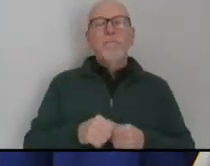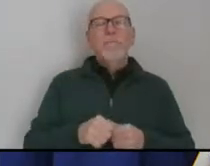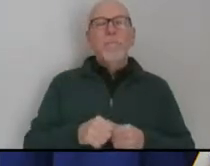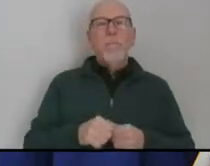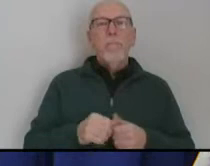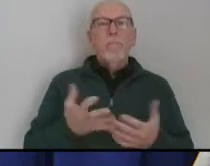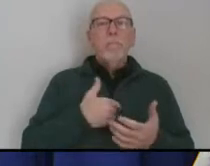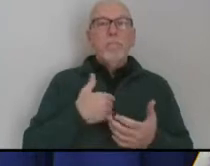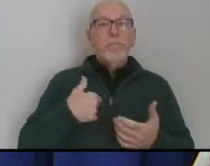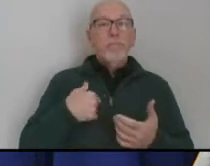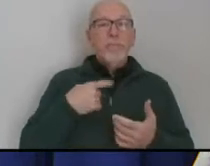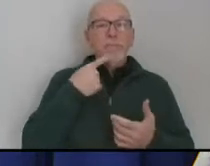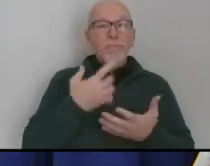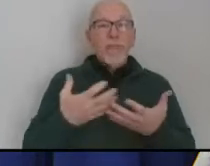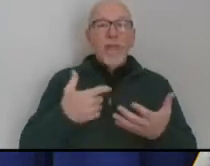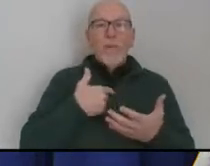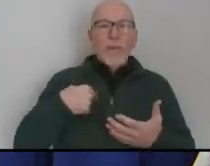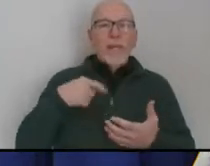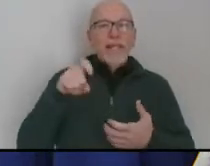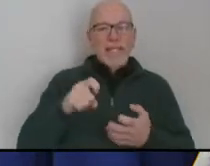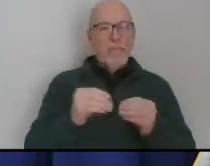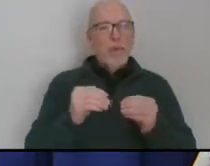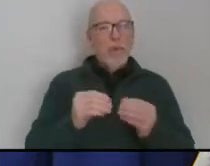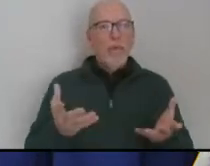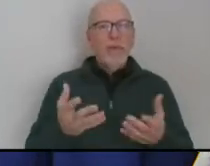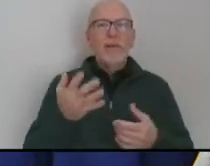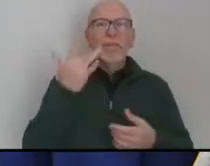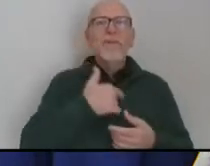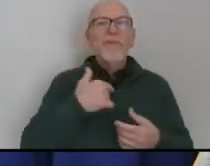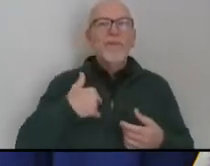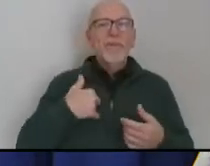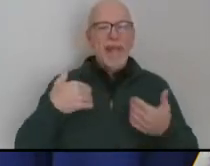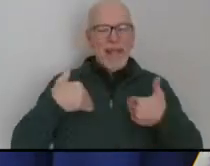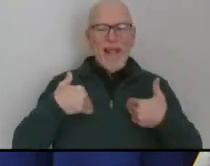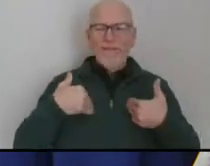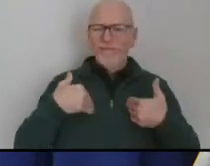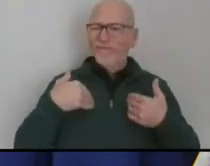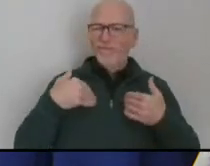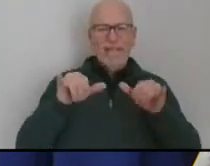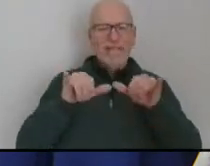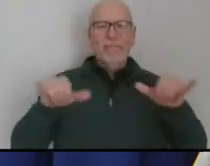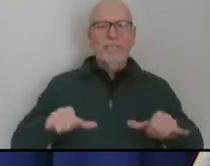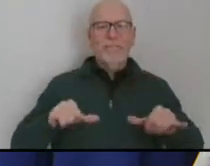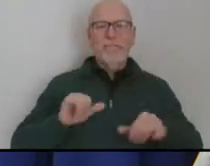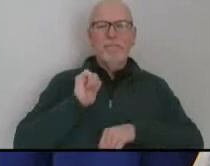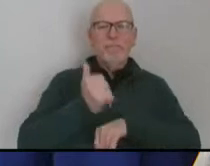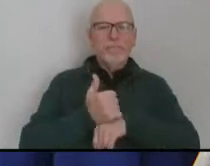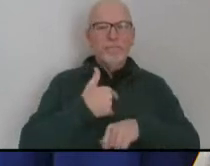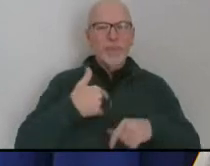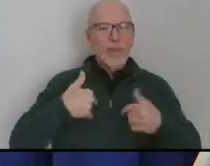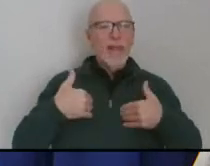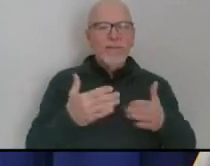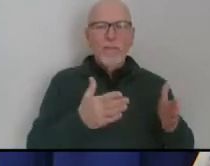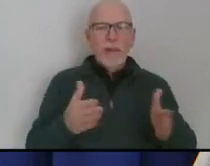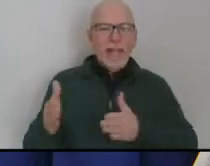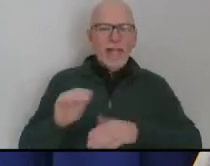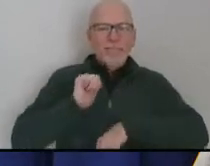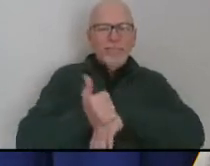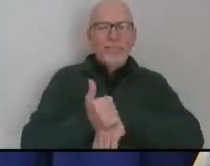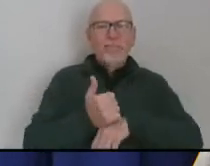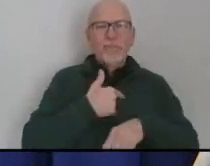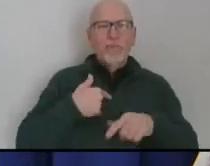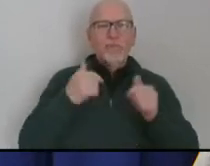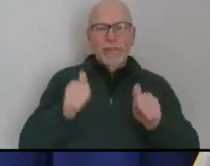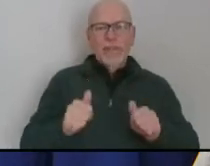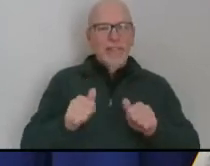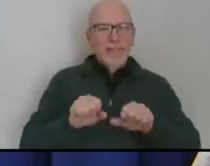we say a lot around here, we need more because we have the infrastructure and the logistical plan put in place to be able to get it out